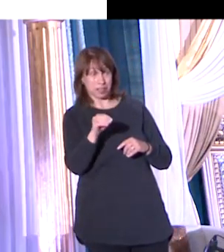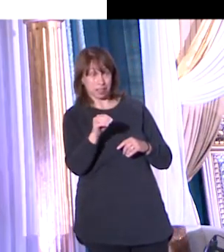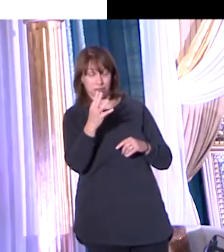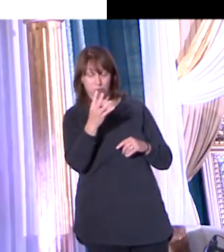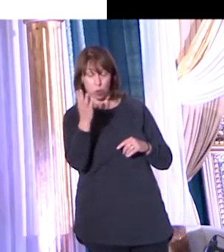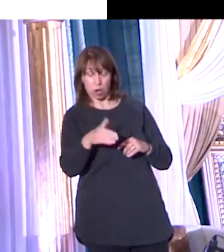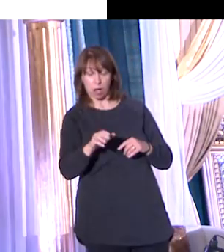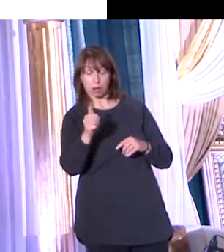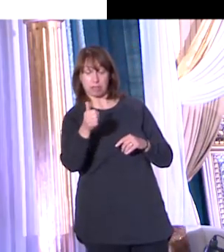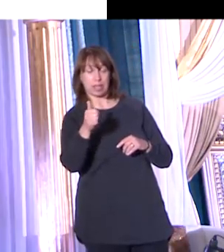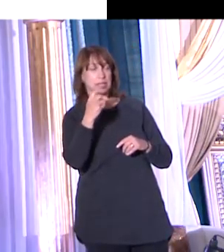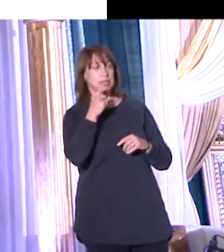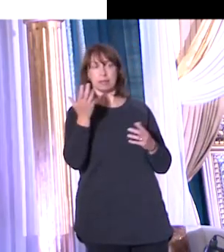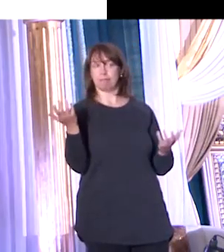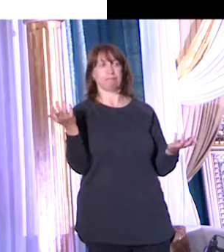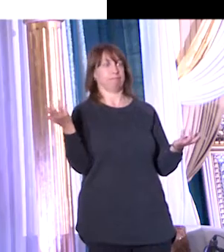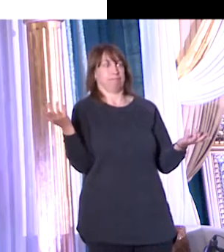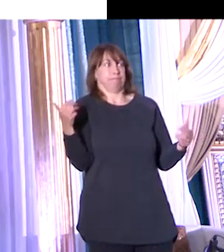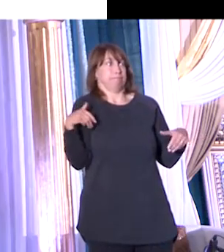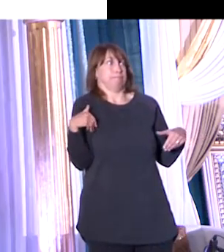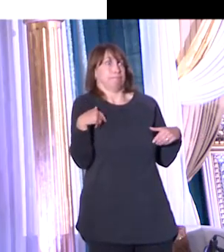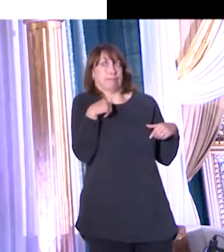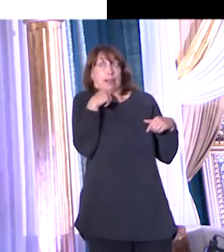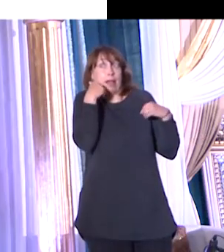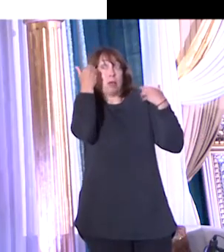specific source of guidance as a Muslim.